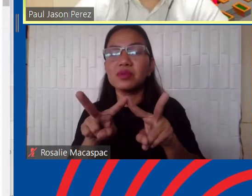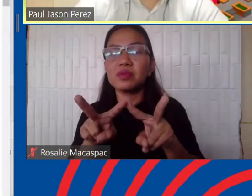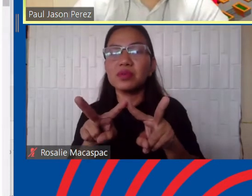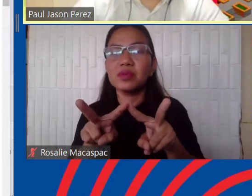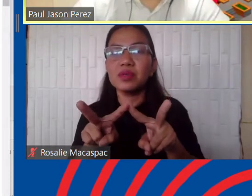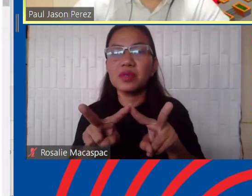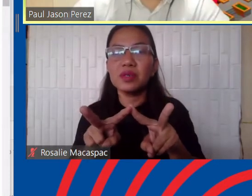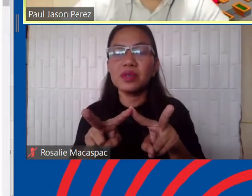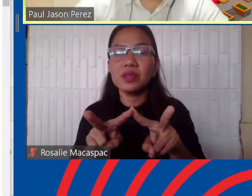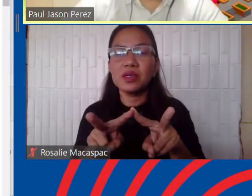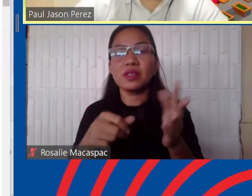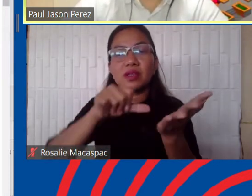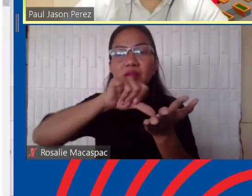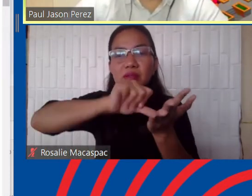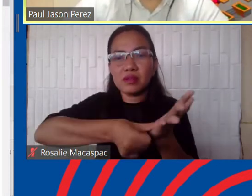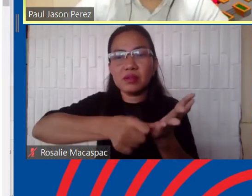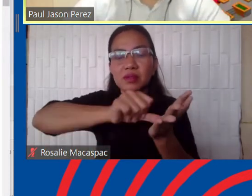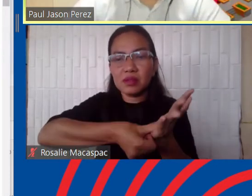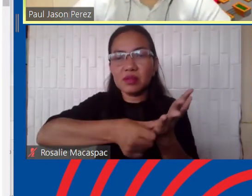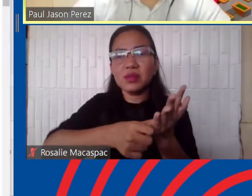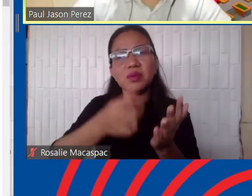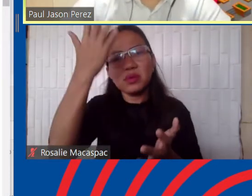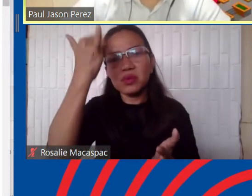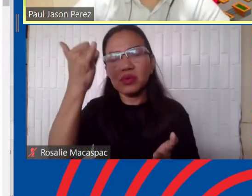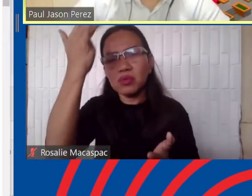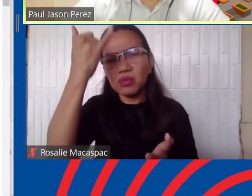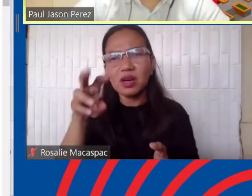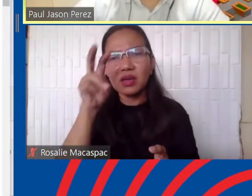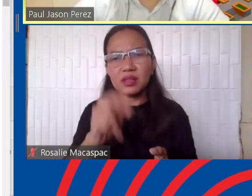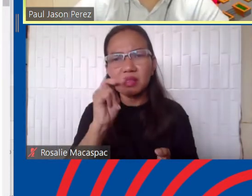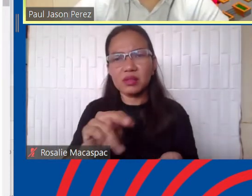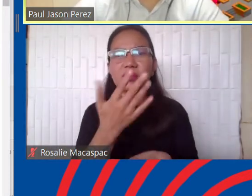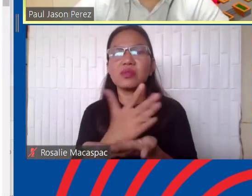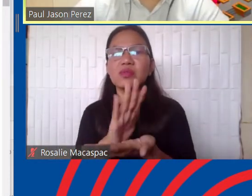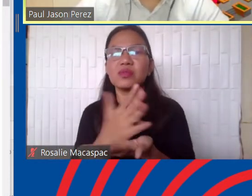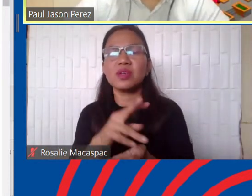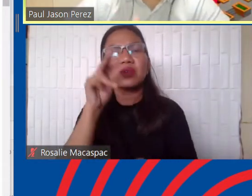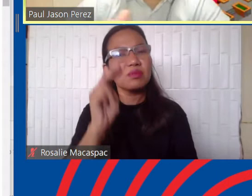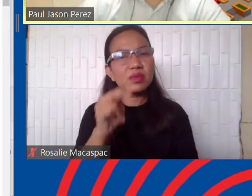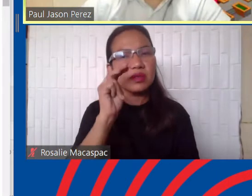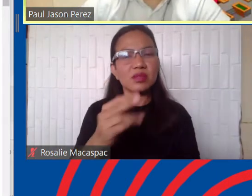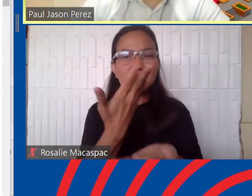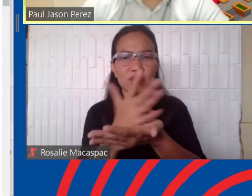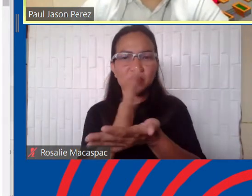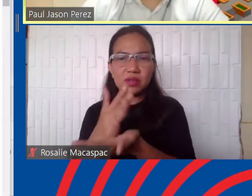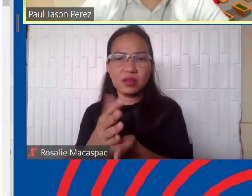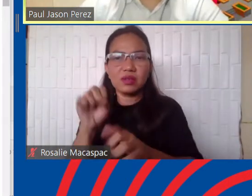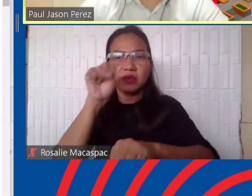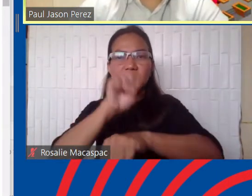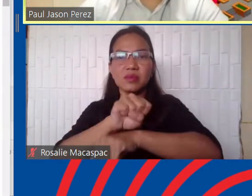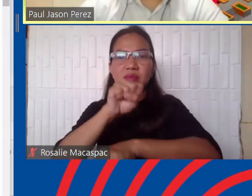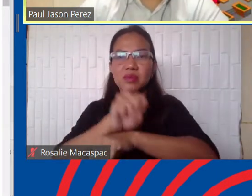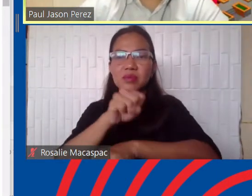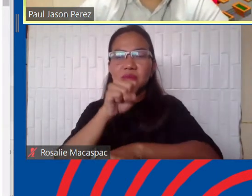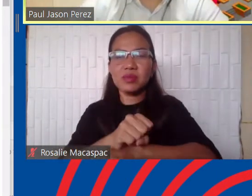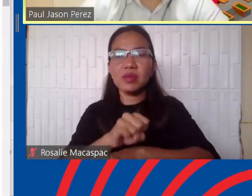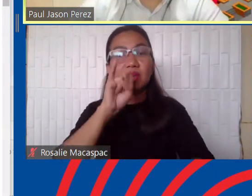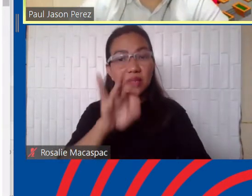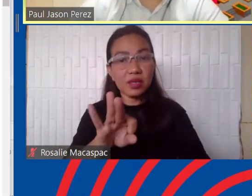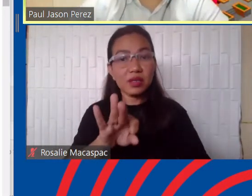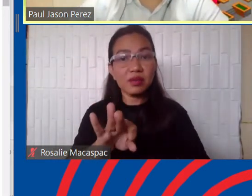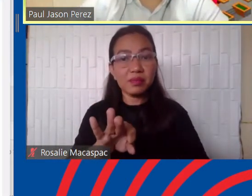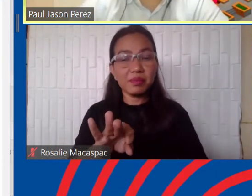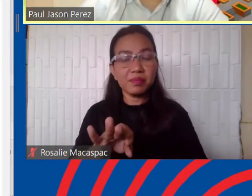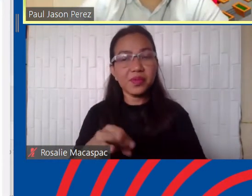to incentivize them. Why should they share? Why should they share their work, 'di ba? So if it's citable, then that can build